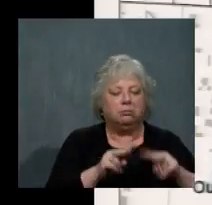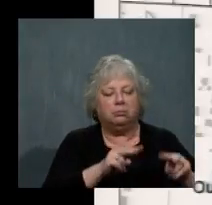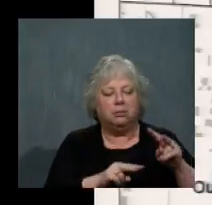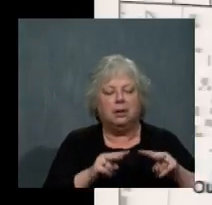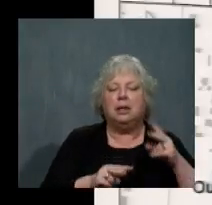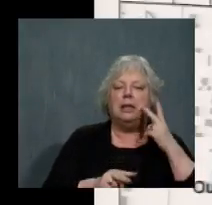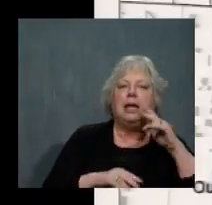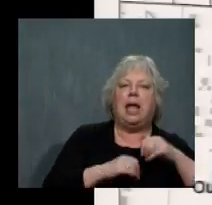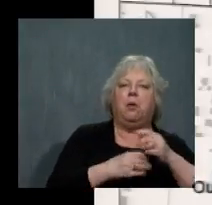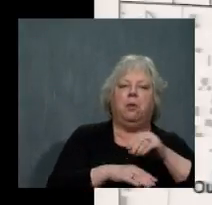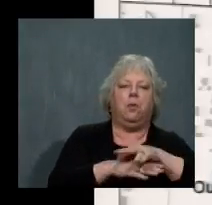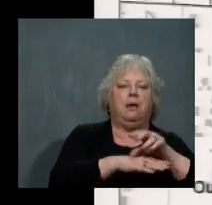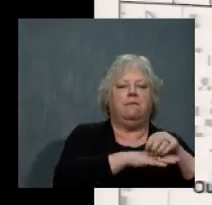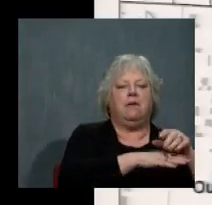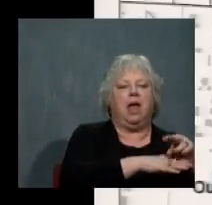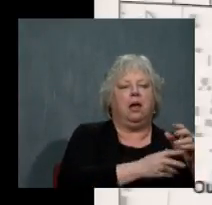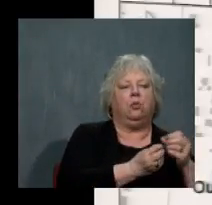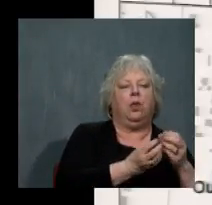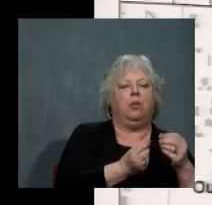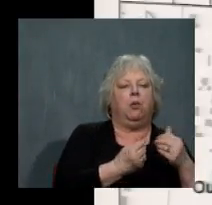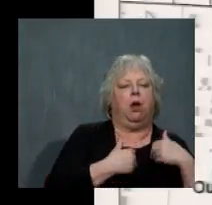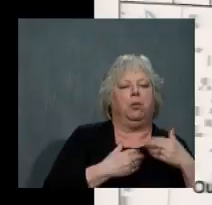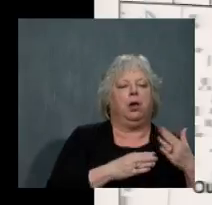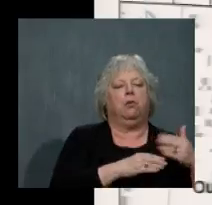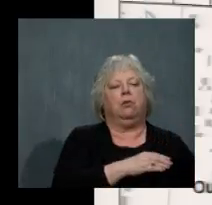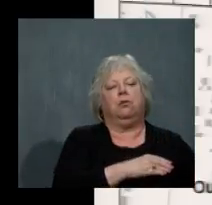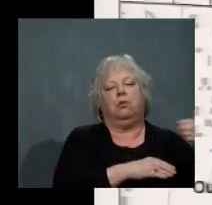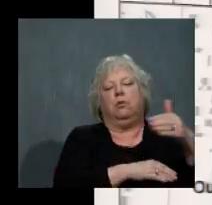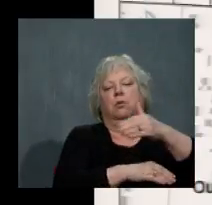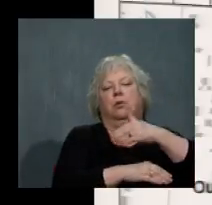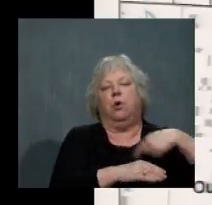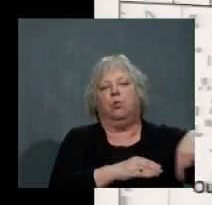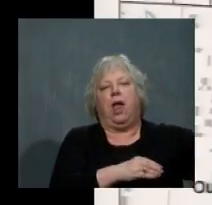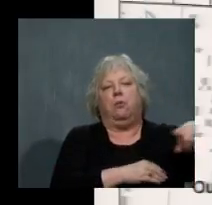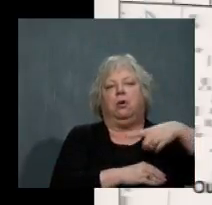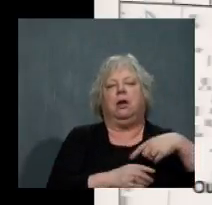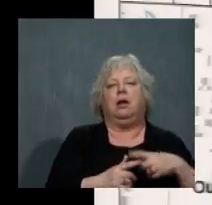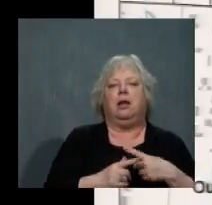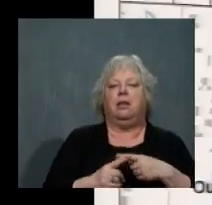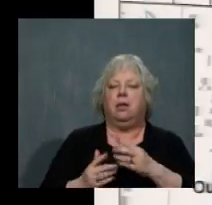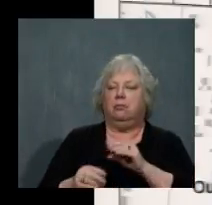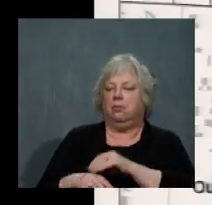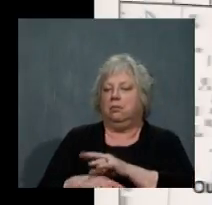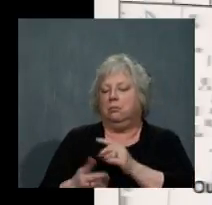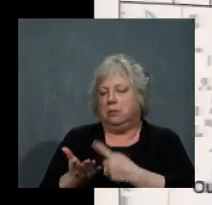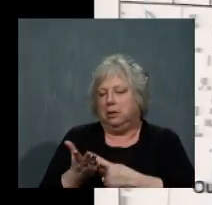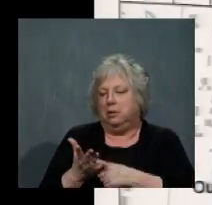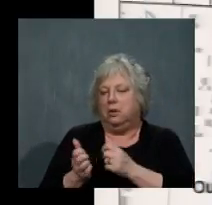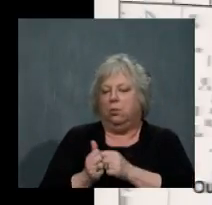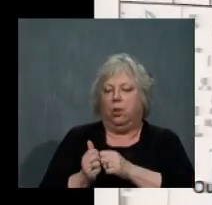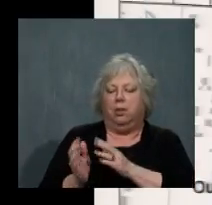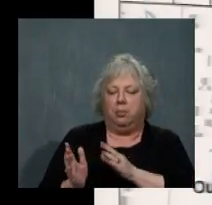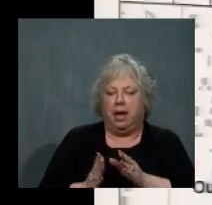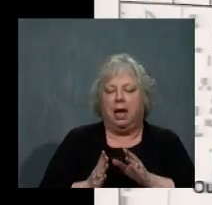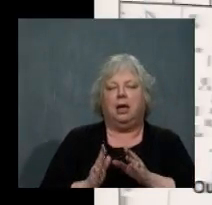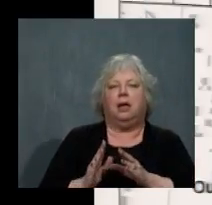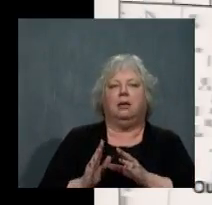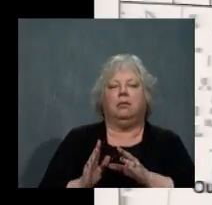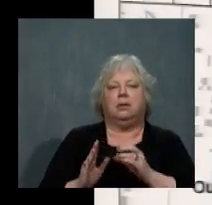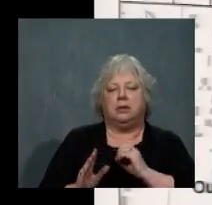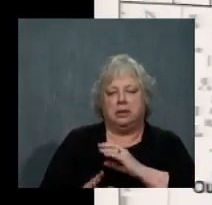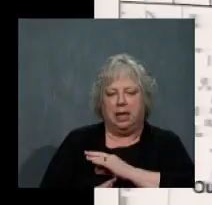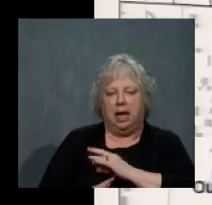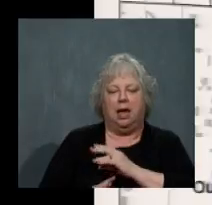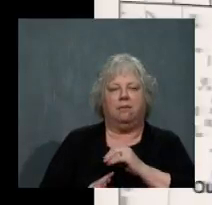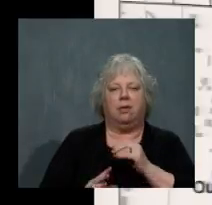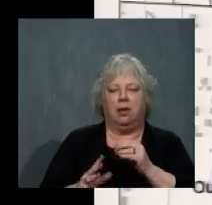adjacent property owners, consult with staff, okay, with our planning and our zoning department, and then, come up with a recommendation.